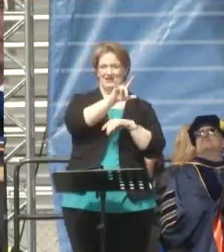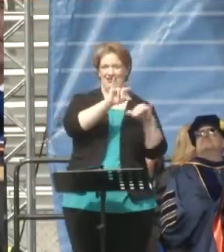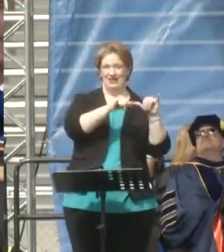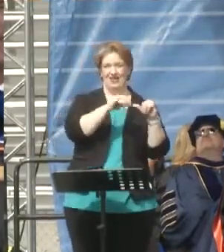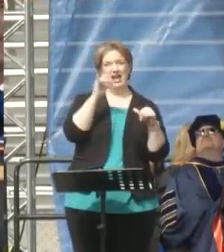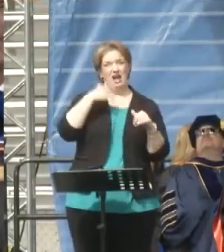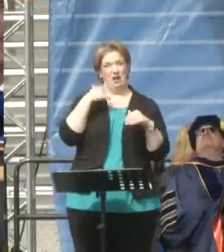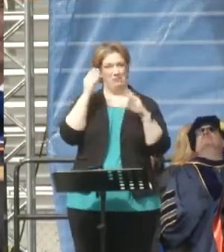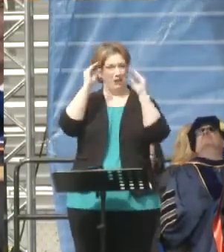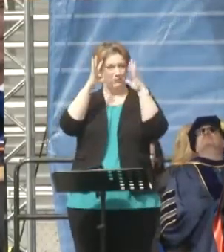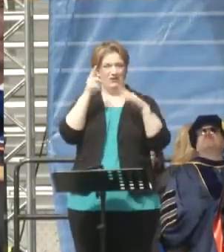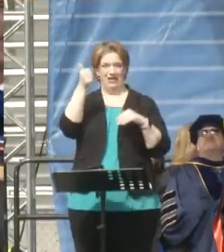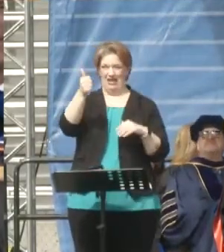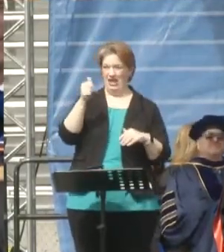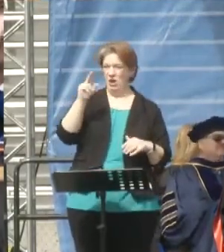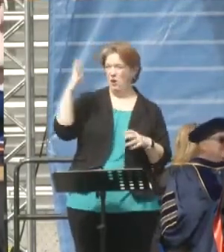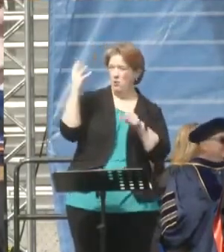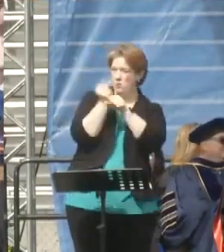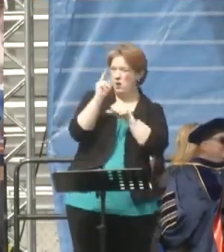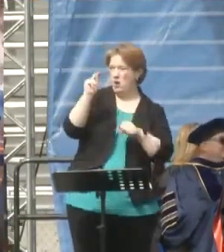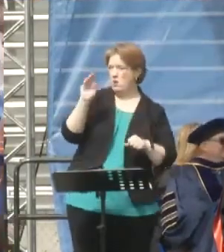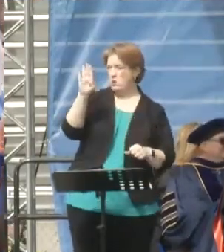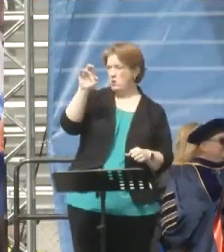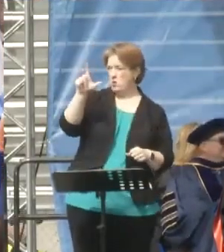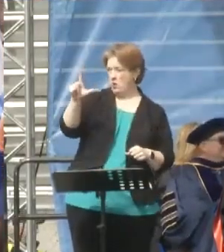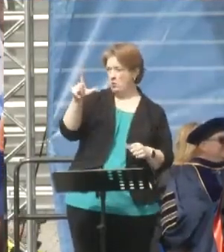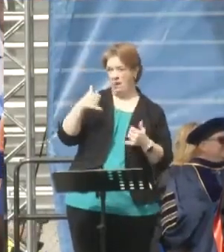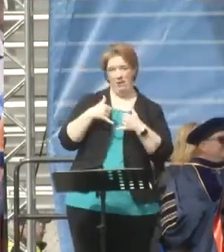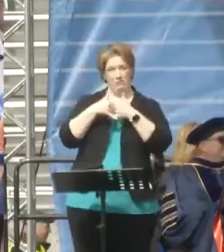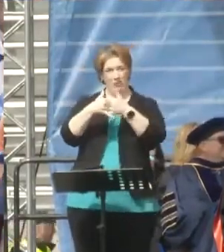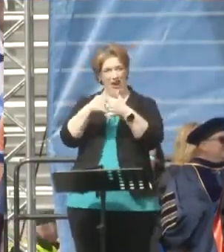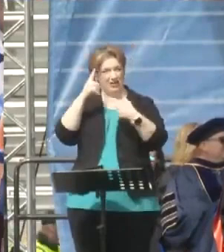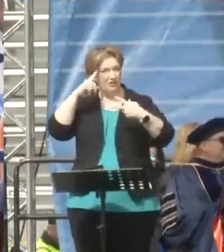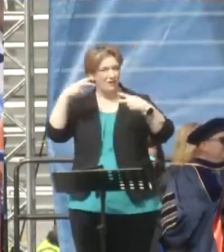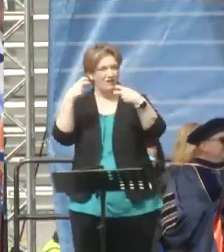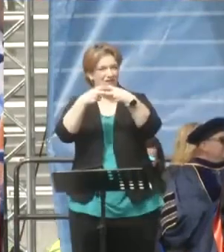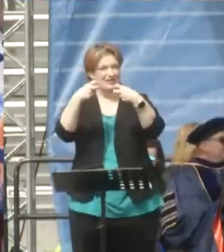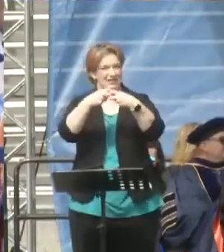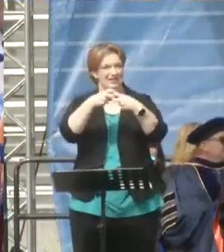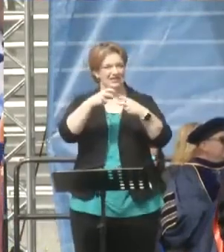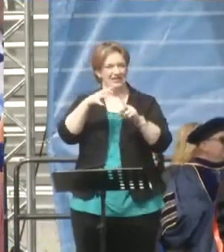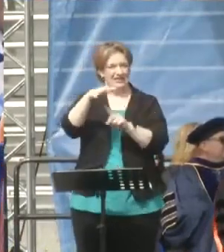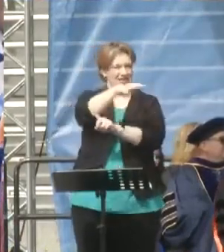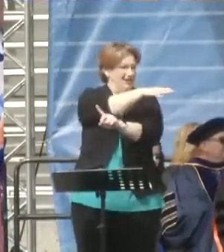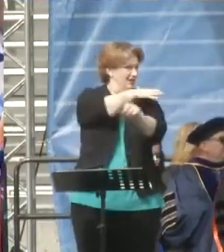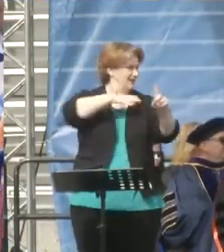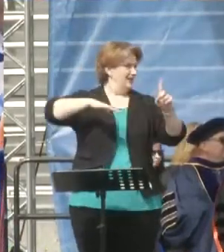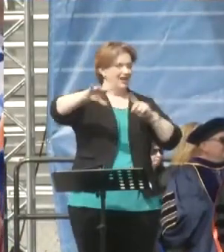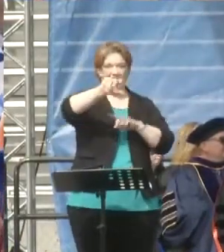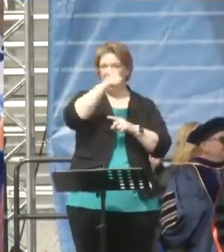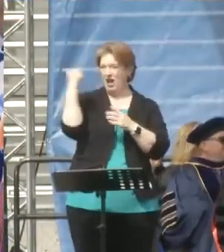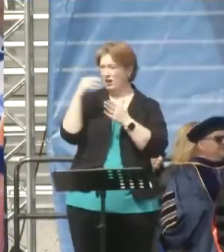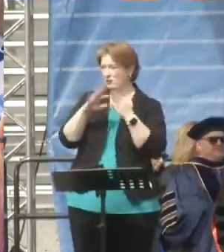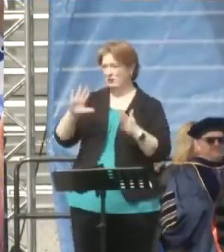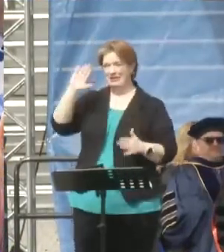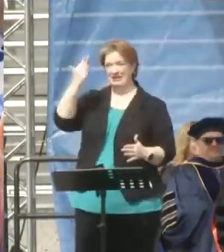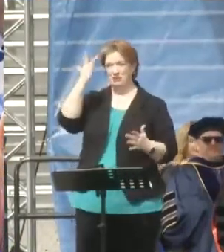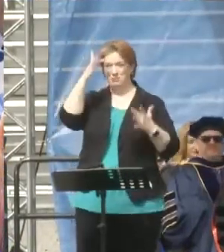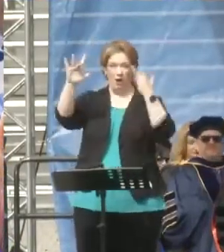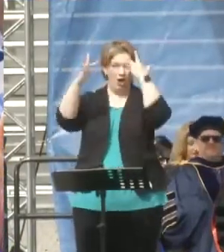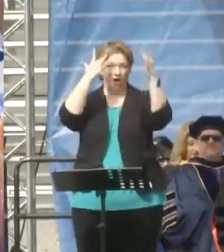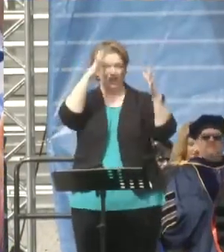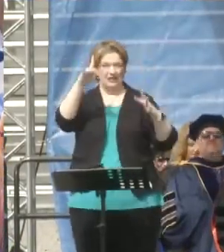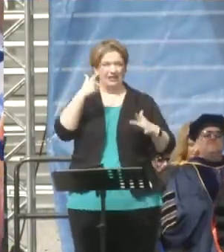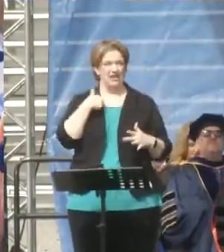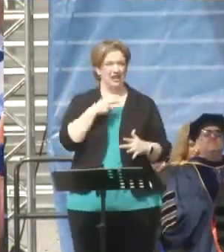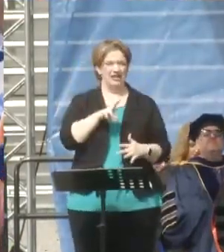Prize winner in physics. And the students all around me all seemed very bright and intelligent. I